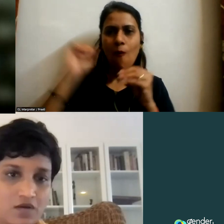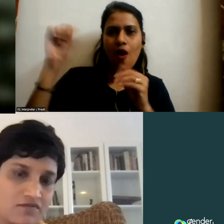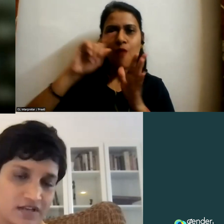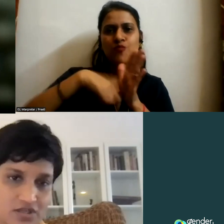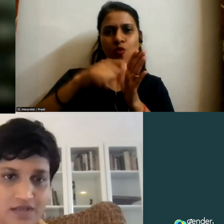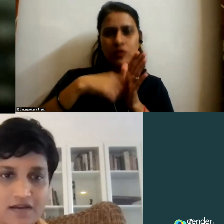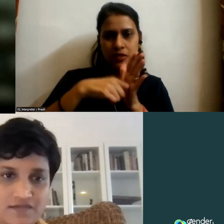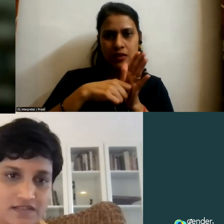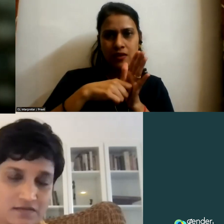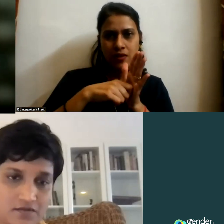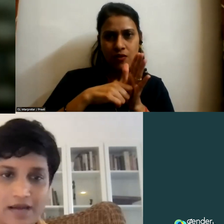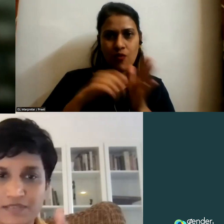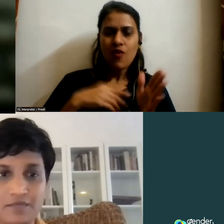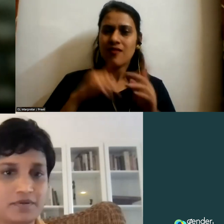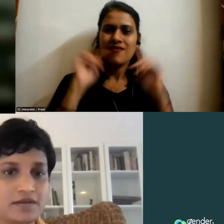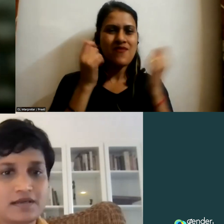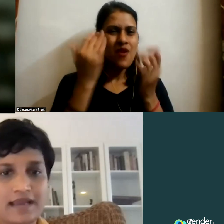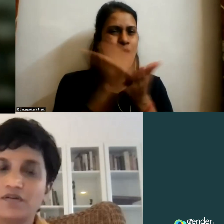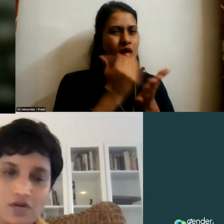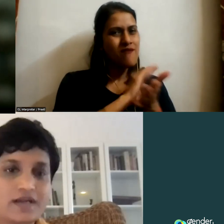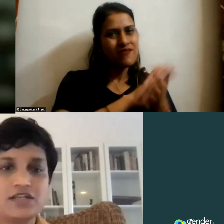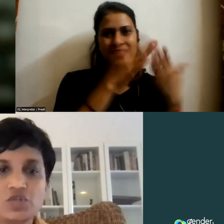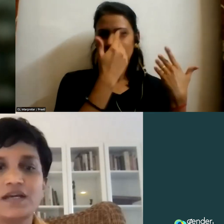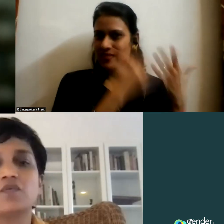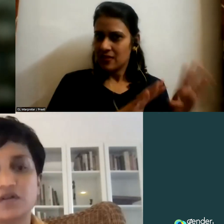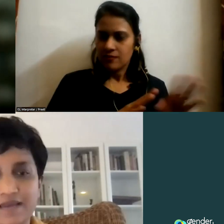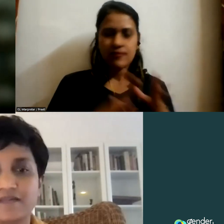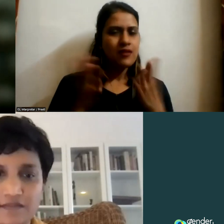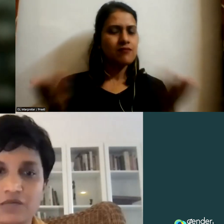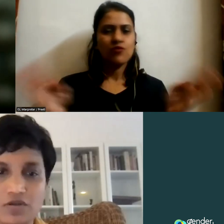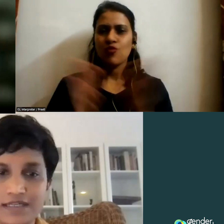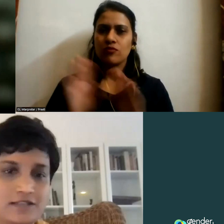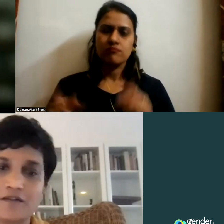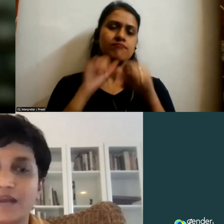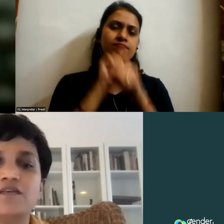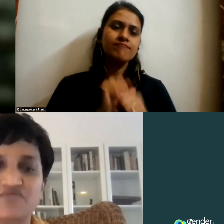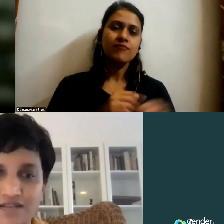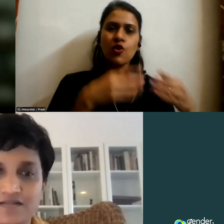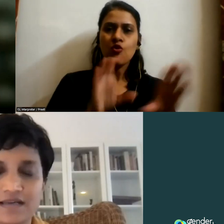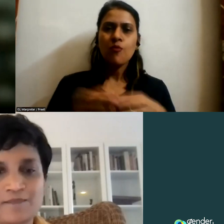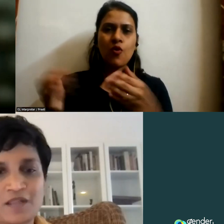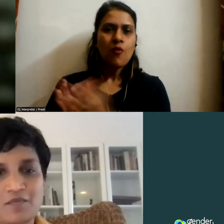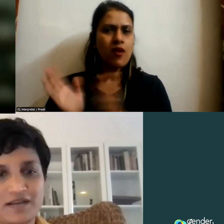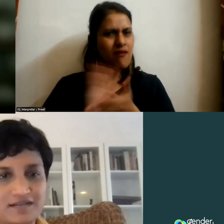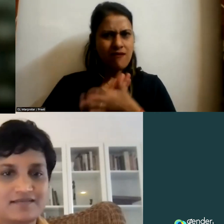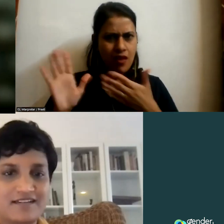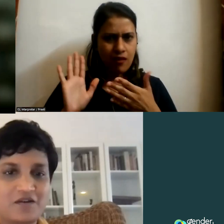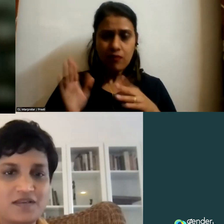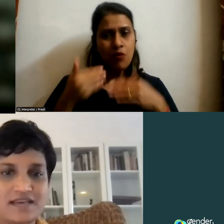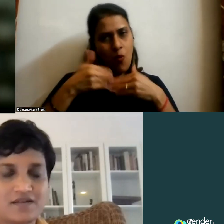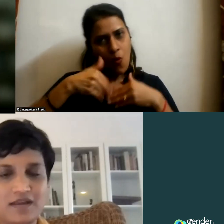we, finished up the arts festival, wrapped up, and, we're continuing our work in the community. It's not the end of it, right?